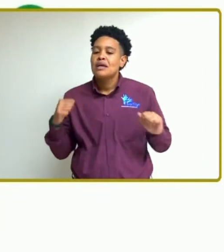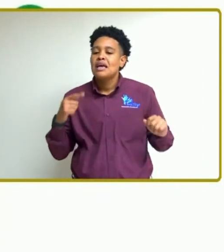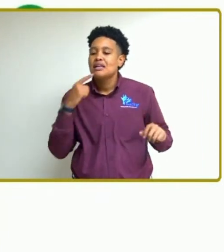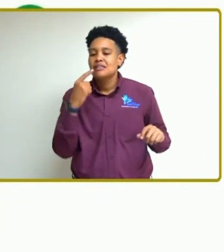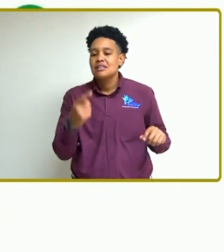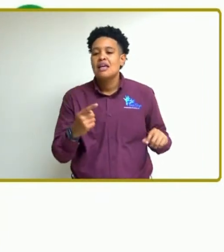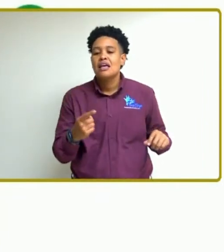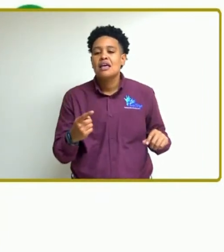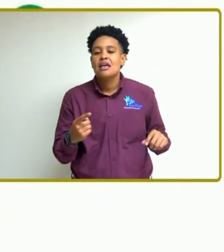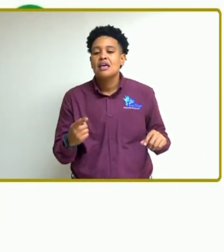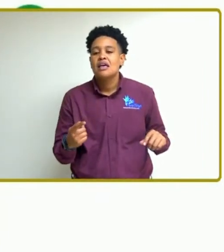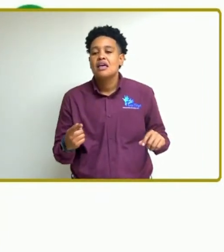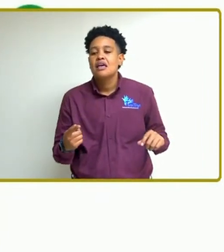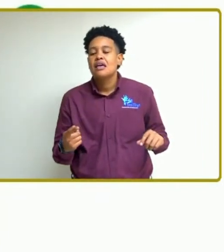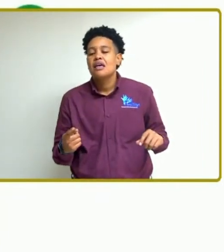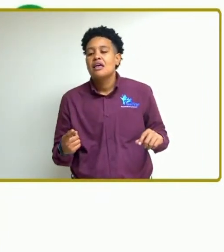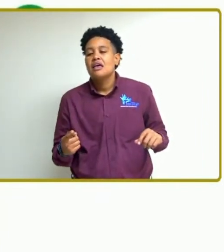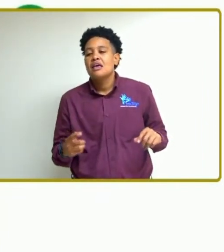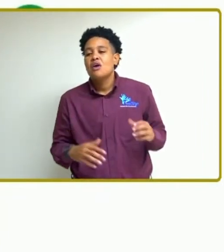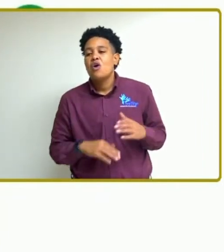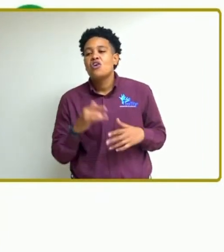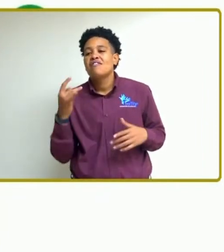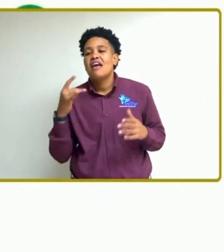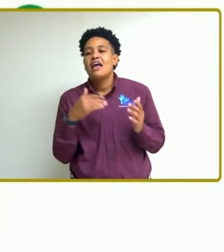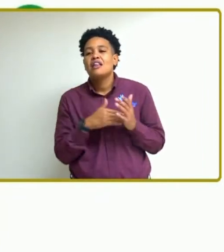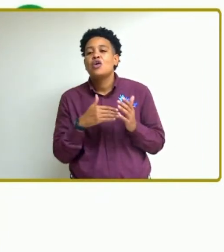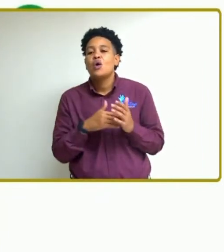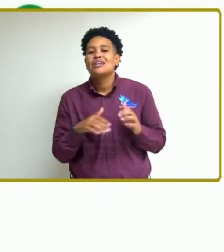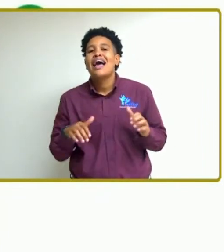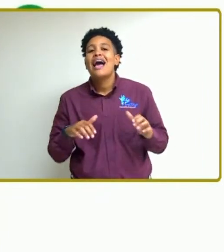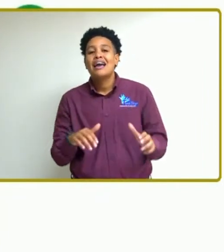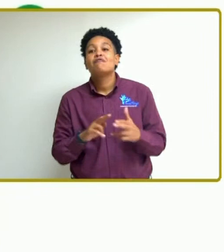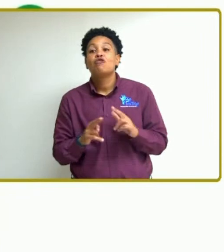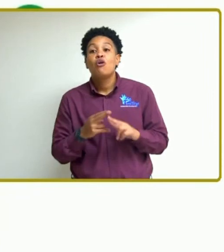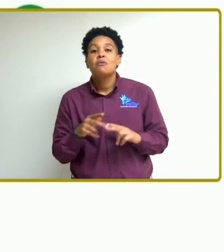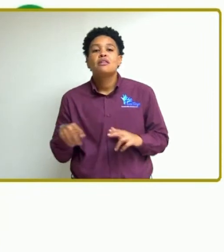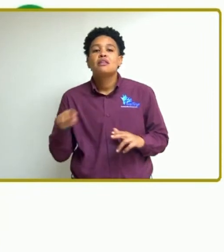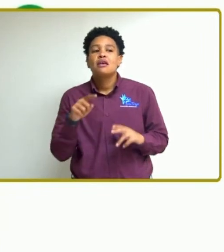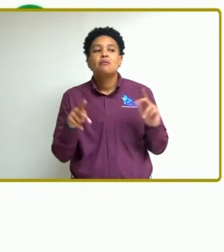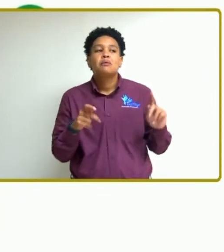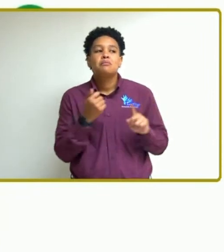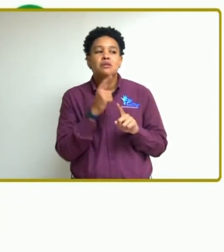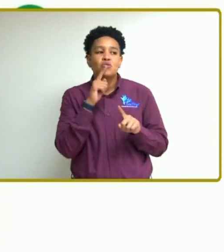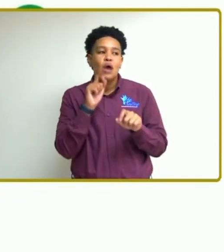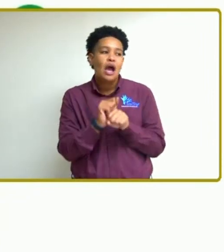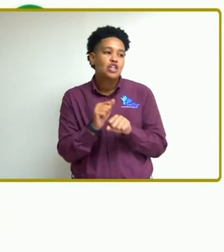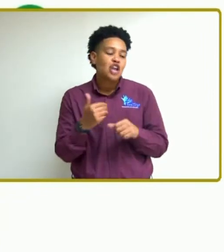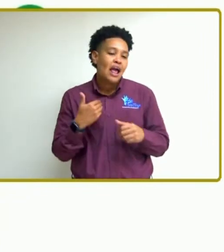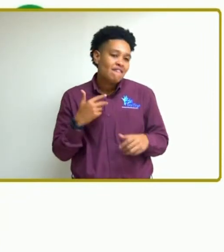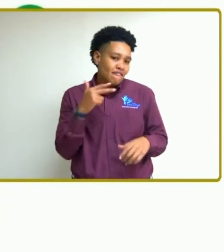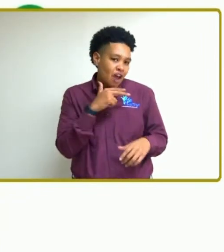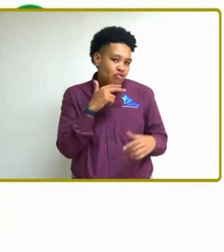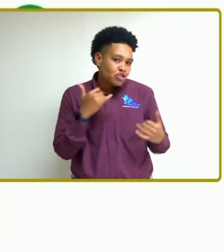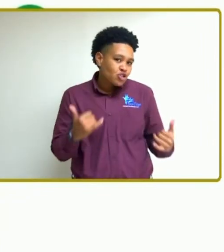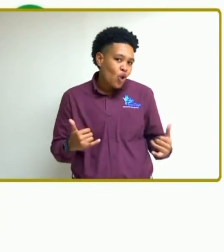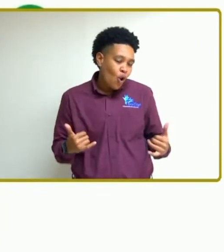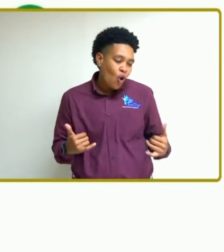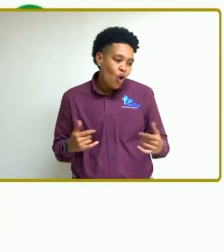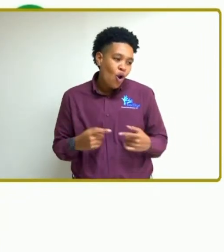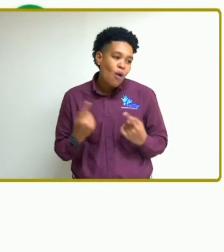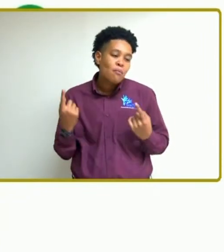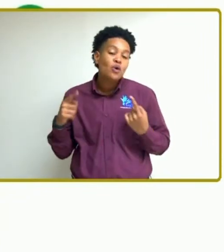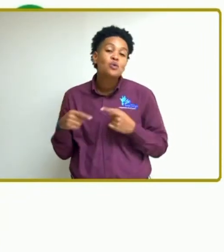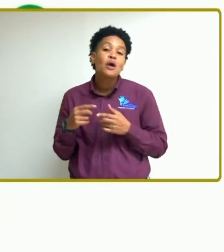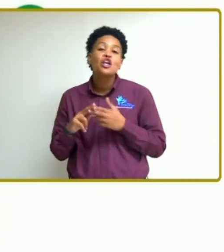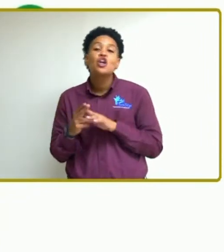that of the, say, 18,000 active cases, that these are persons who actually have the virus now, as opposed to when the numbers